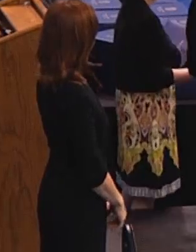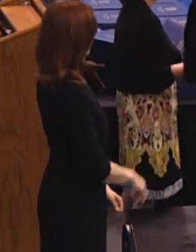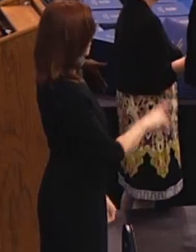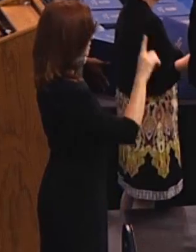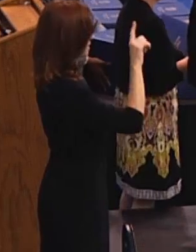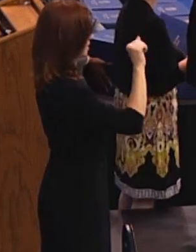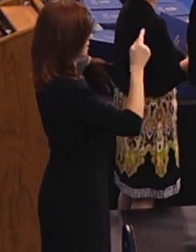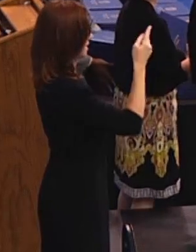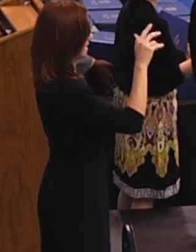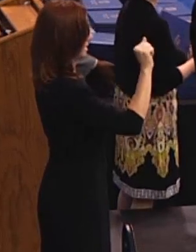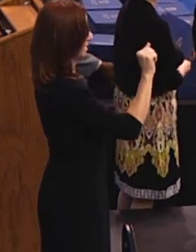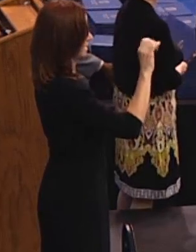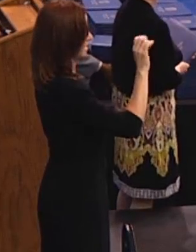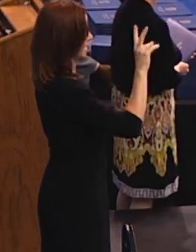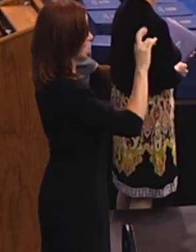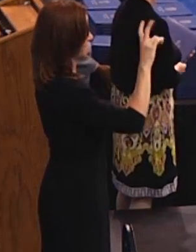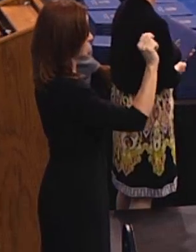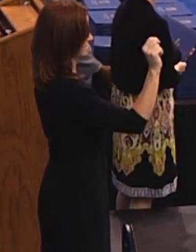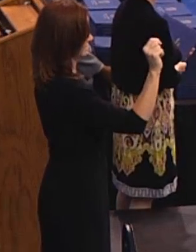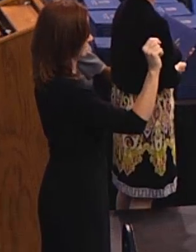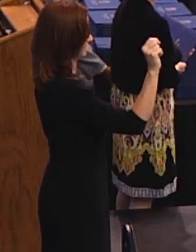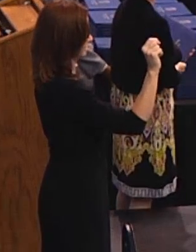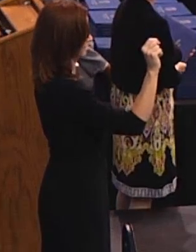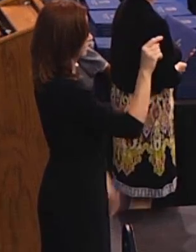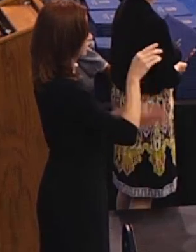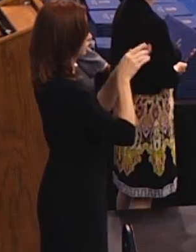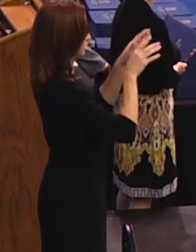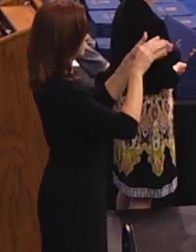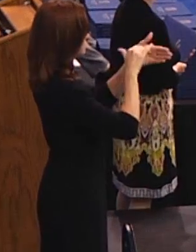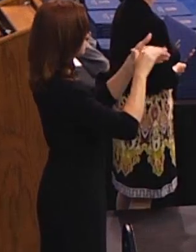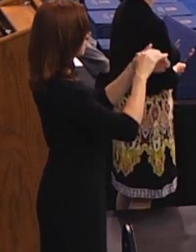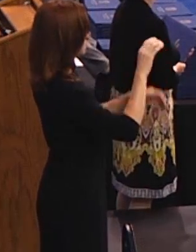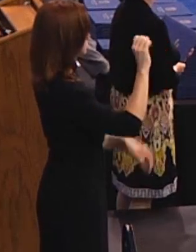Leanna Renee Everett, General Studies, summa cum laude.